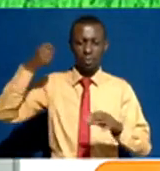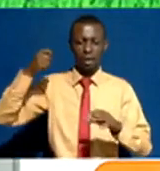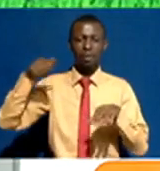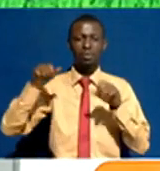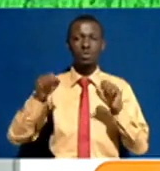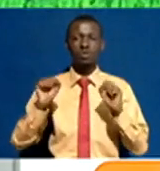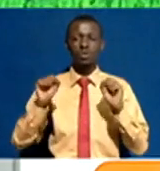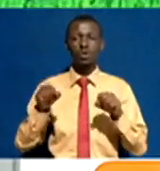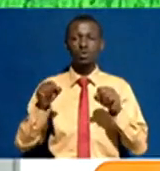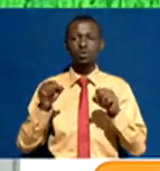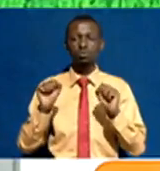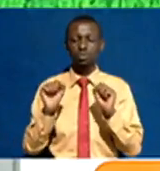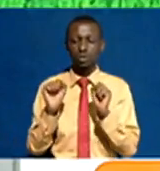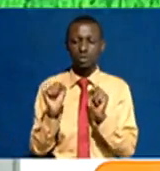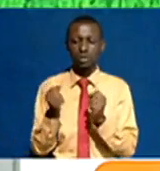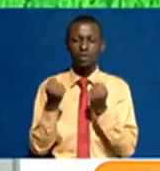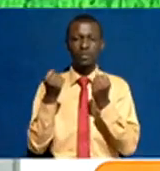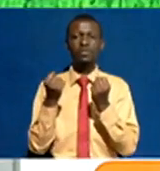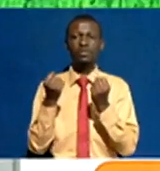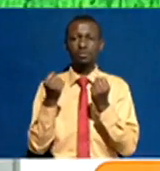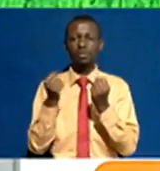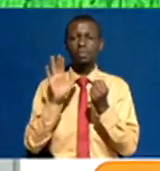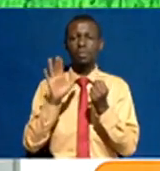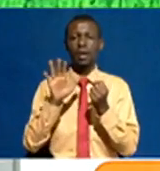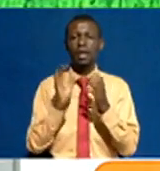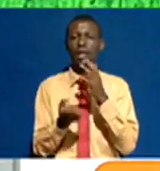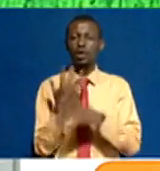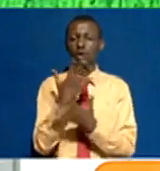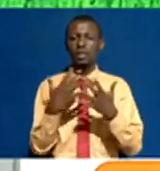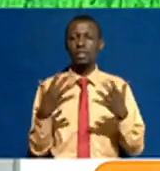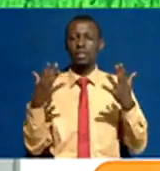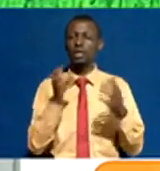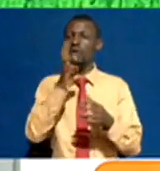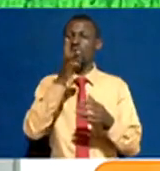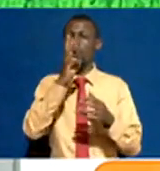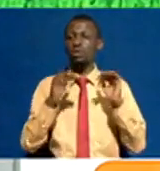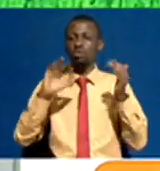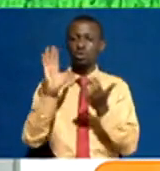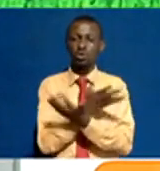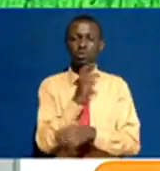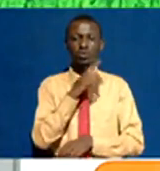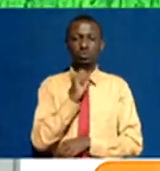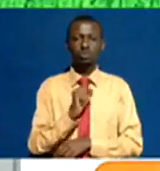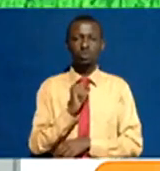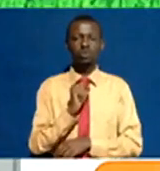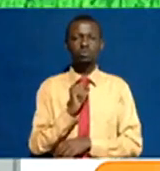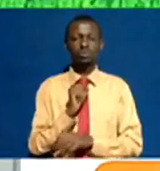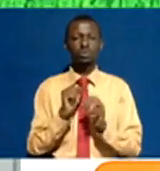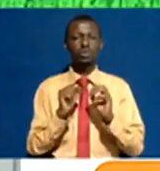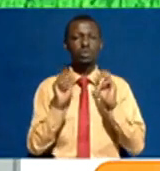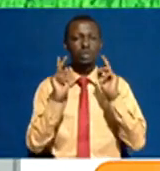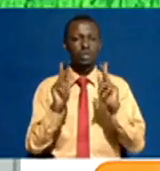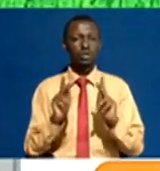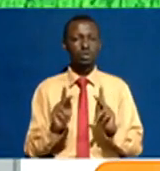their crop from being swept away by the ongoing flood. Speaking in Kisumu, the farmers decried the loss of 650 acres of rice after